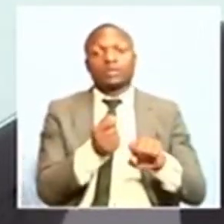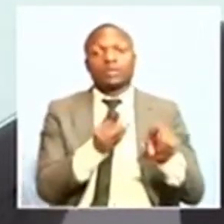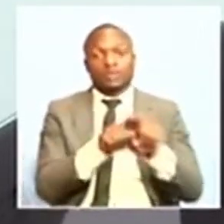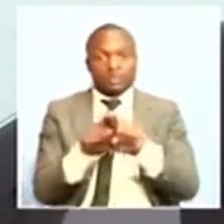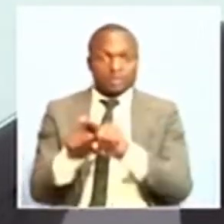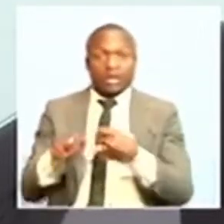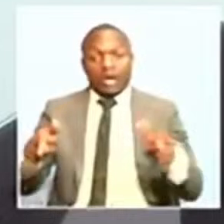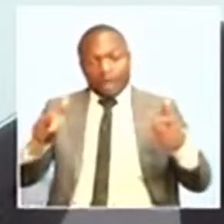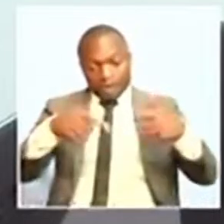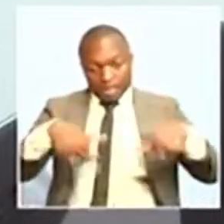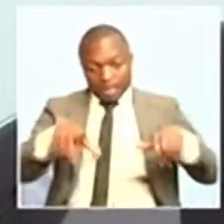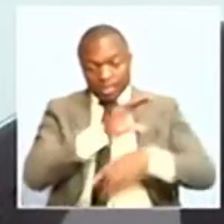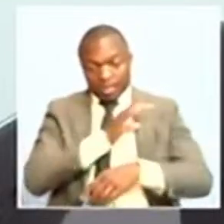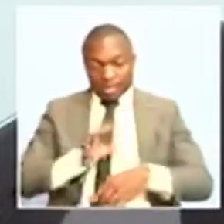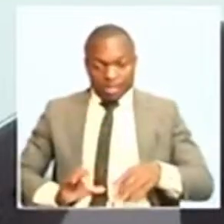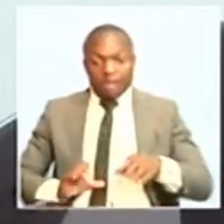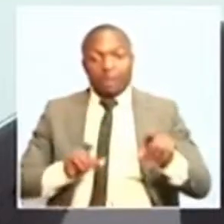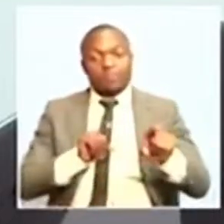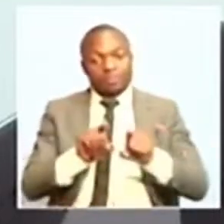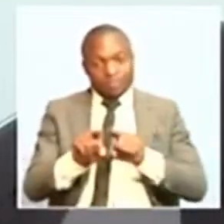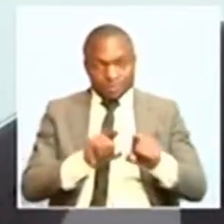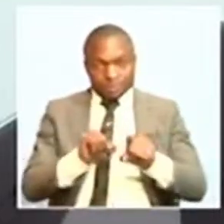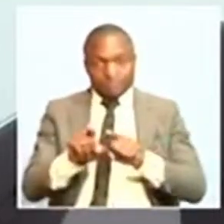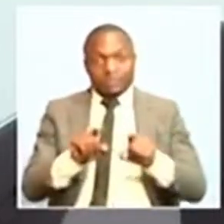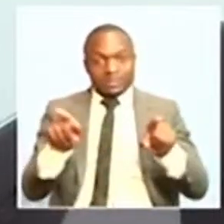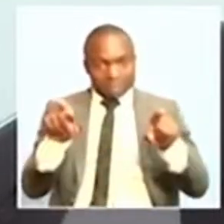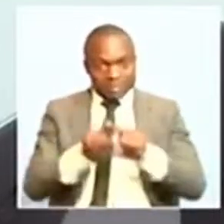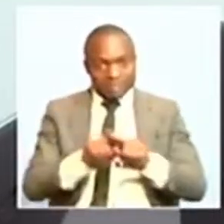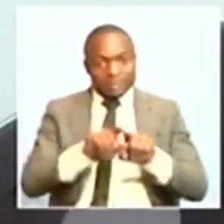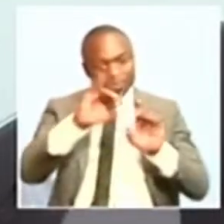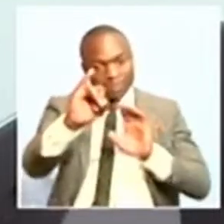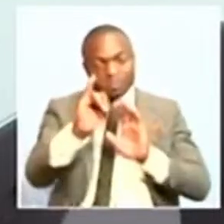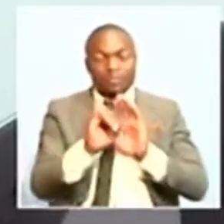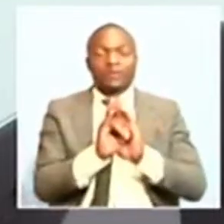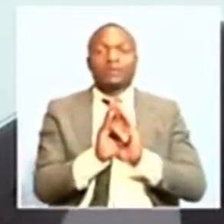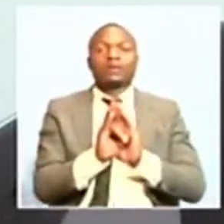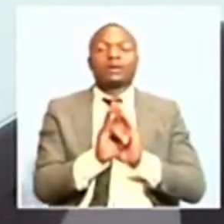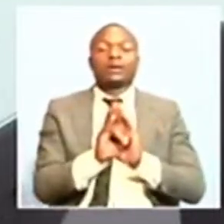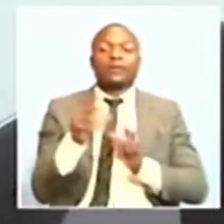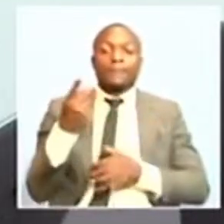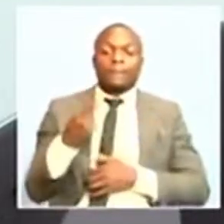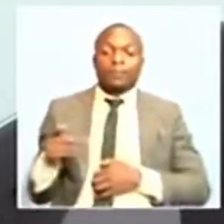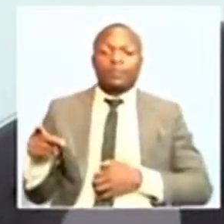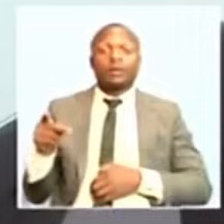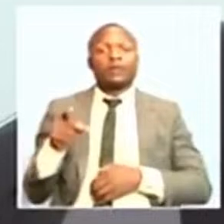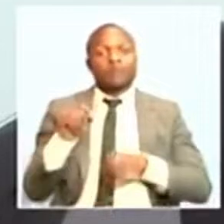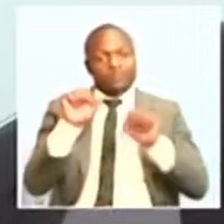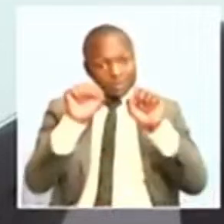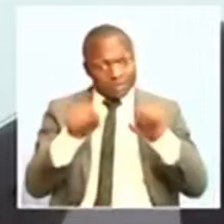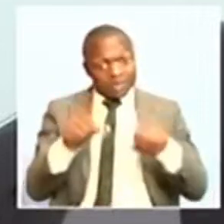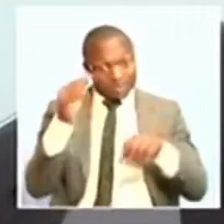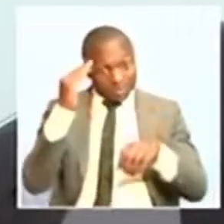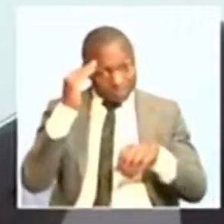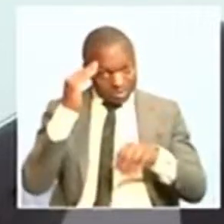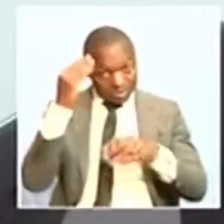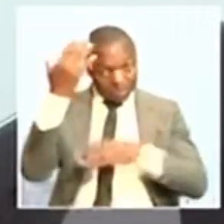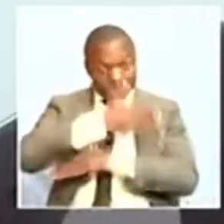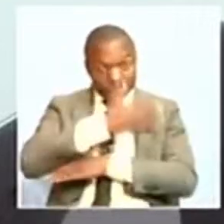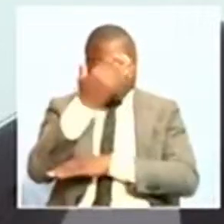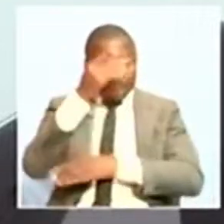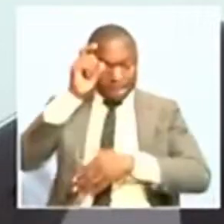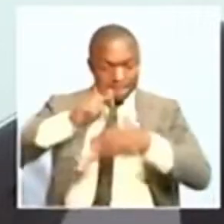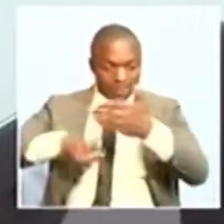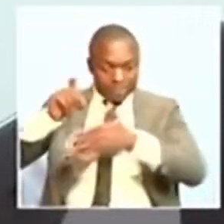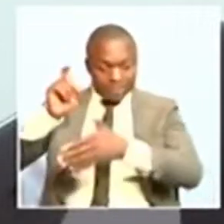local industries from competition from the same imported products. Honorable Chair, you may wish to note that customs duty on